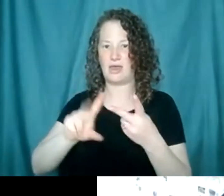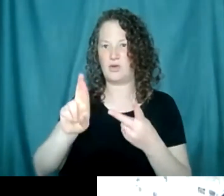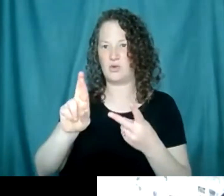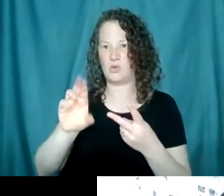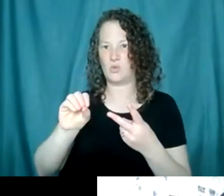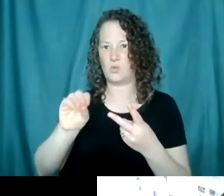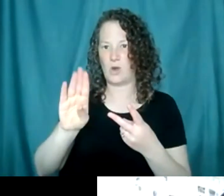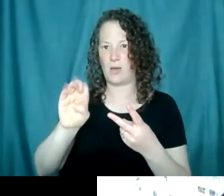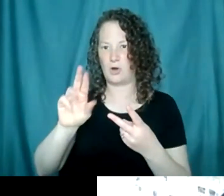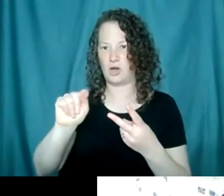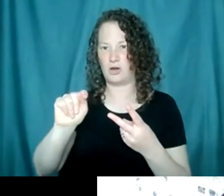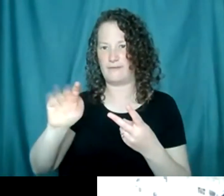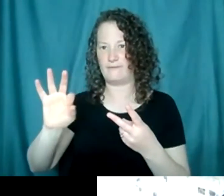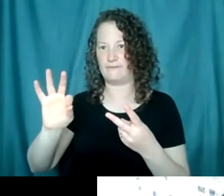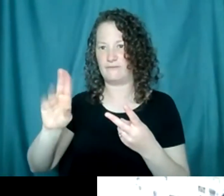Furl.